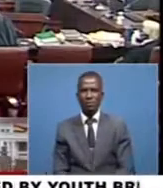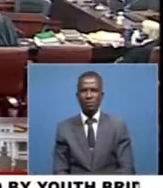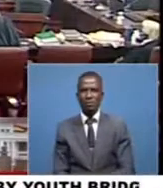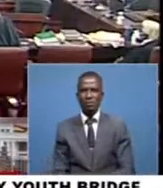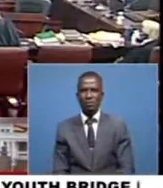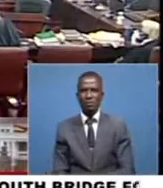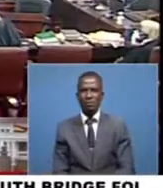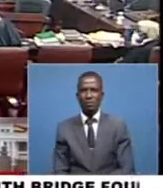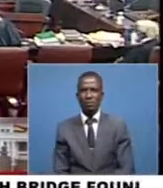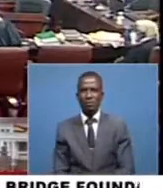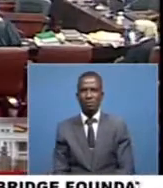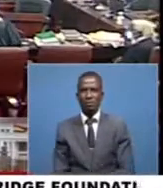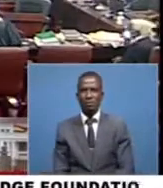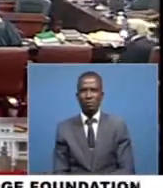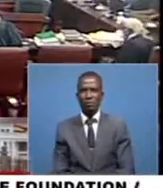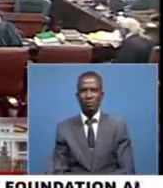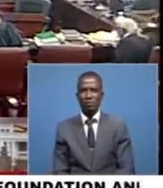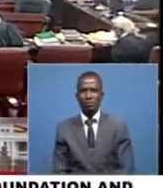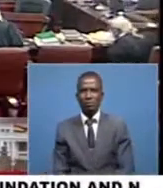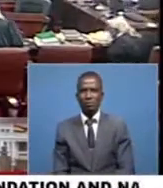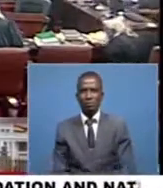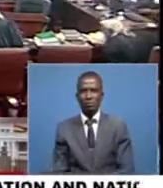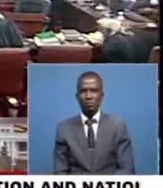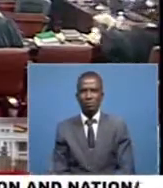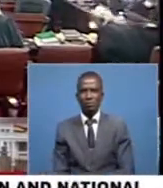directions for the further trial.